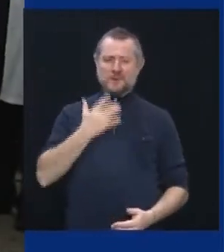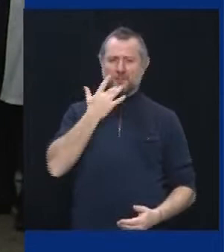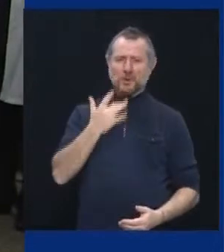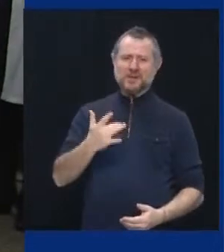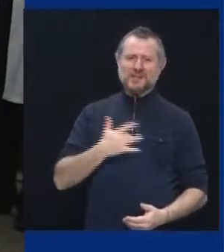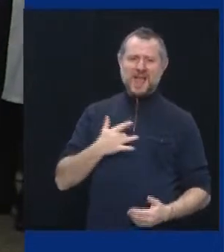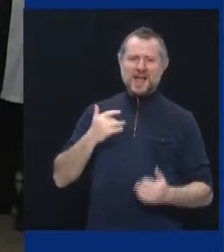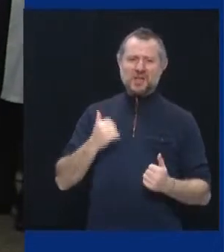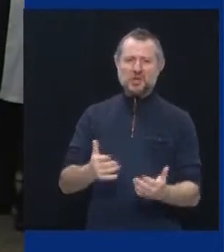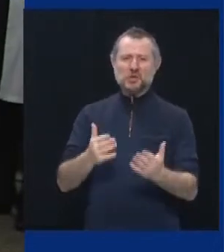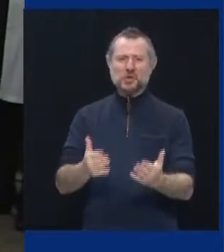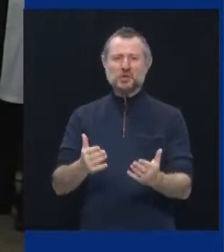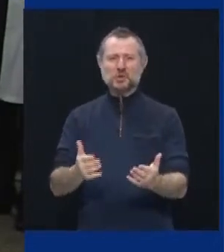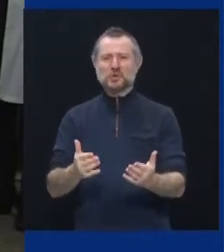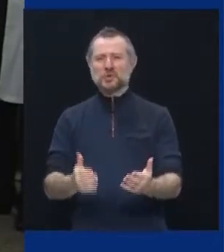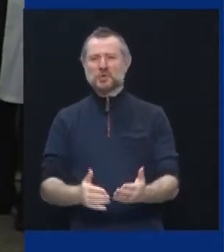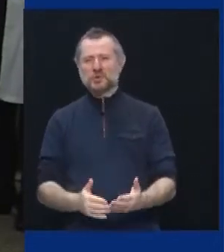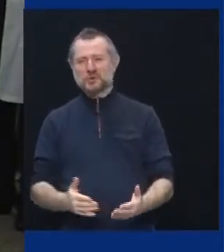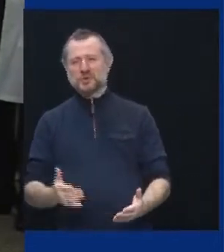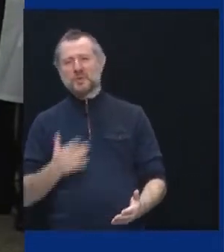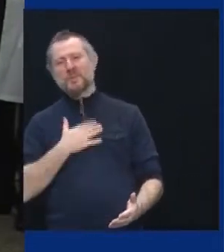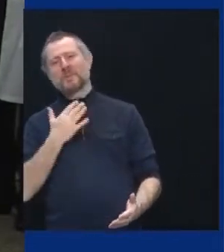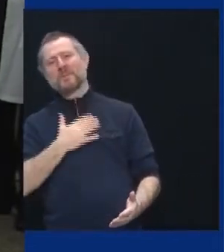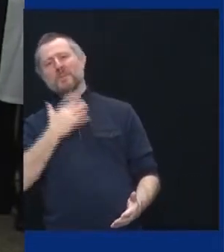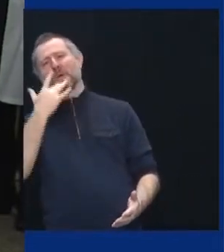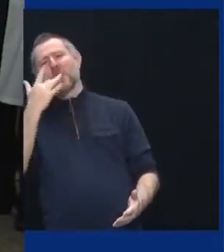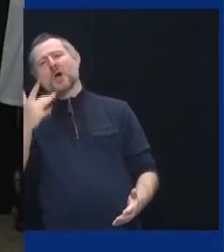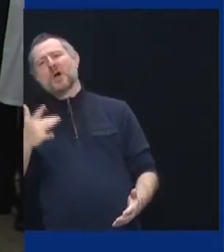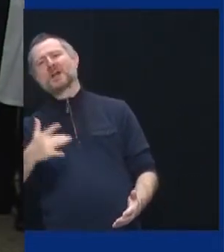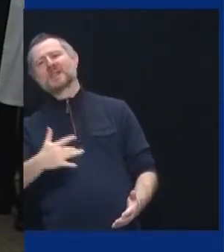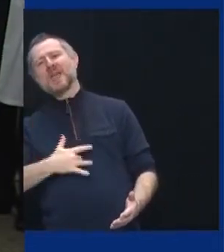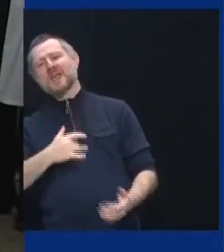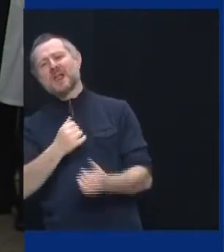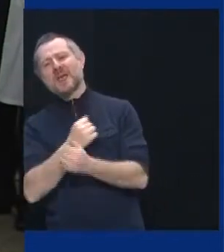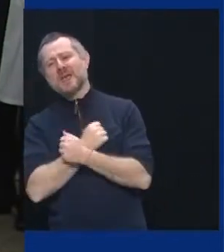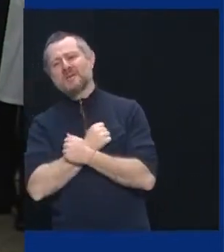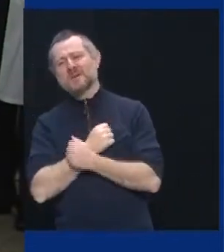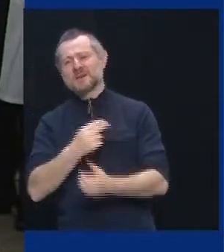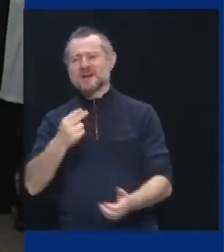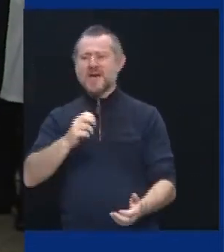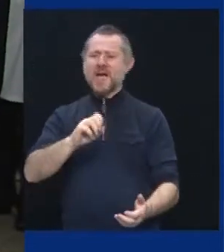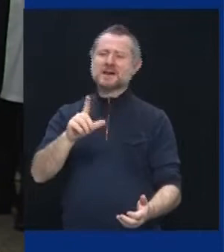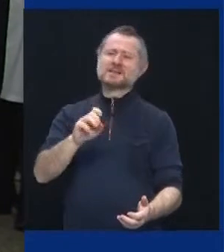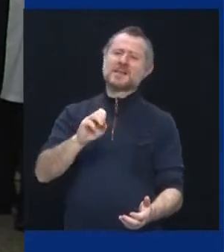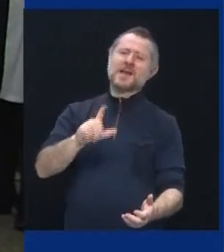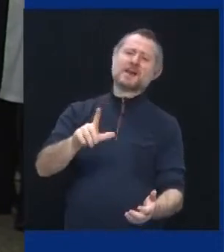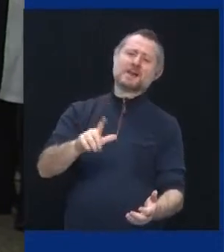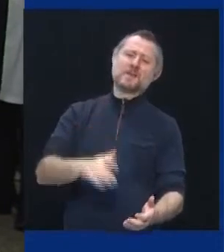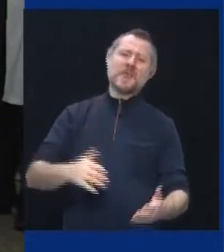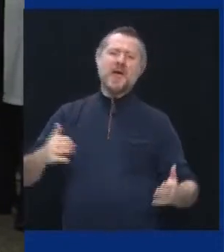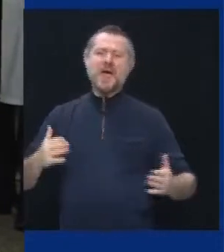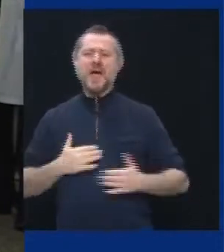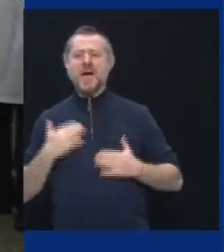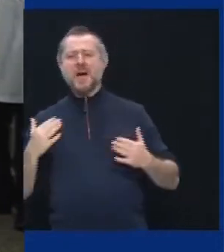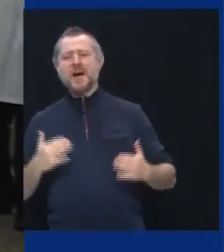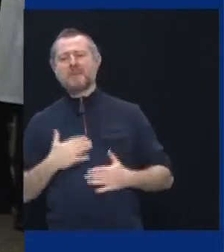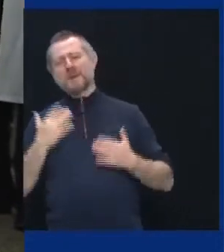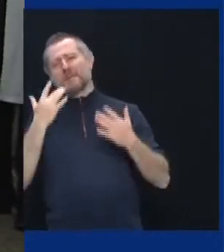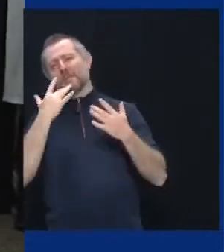you! Happy birthday, dear Hazel!